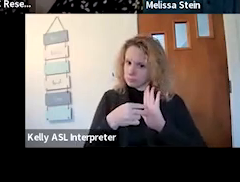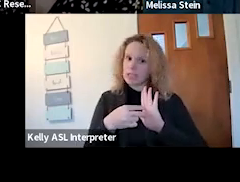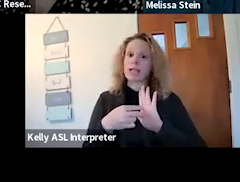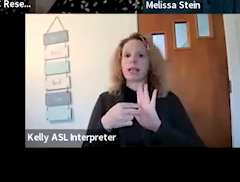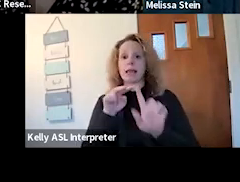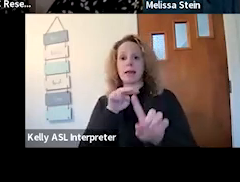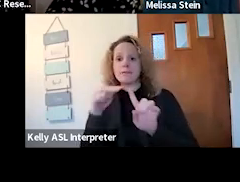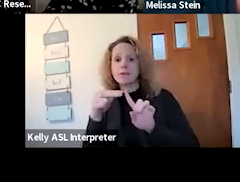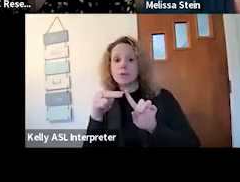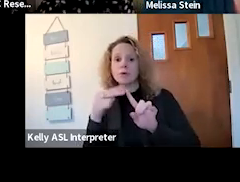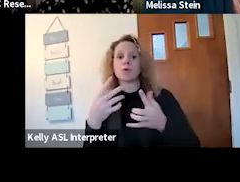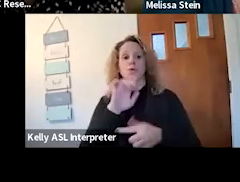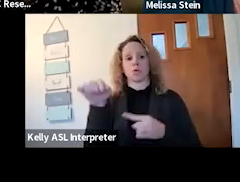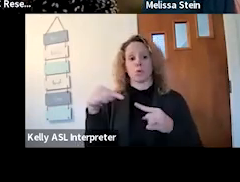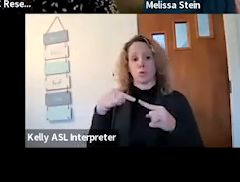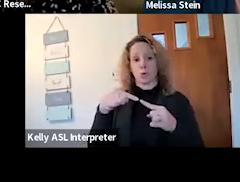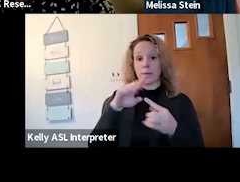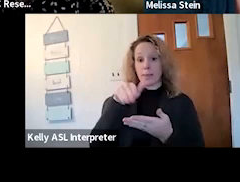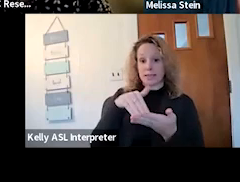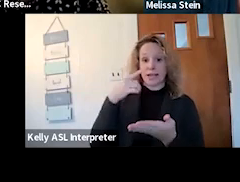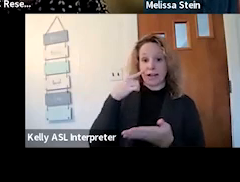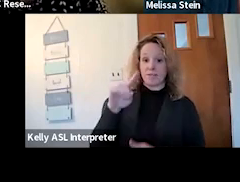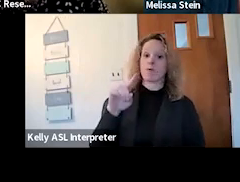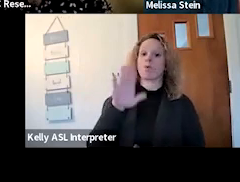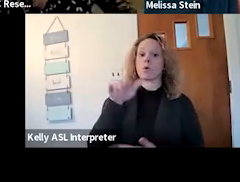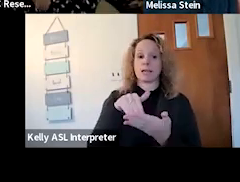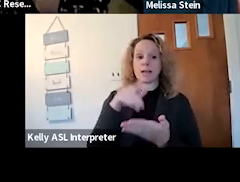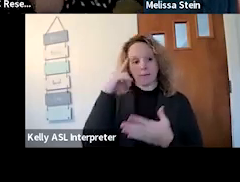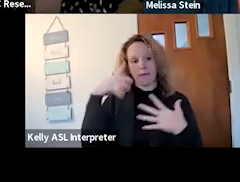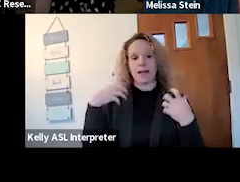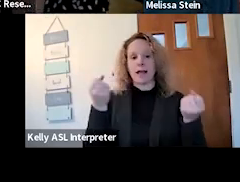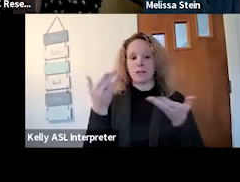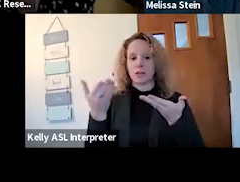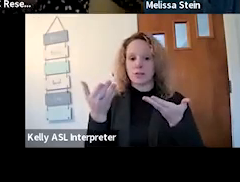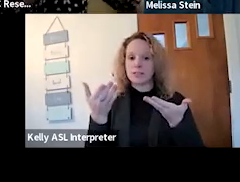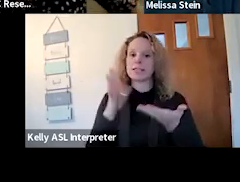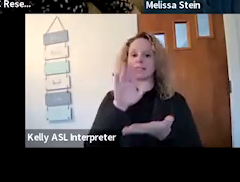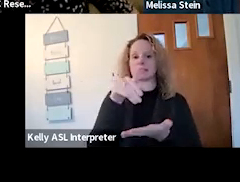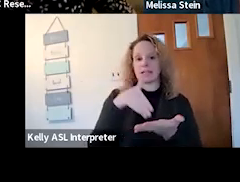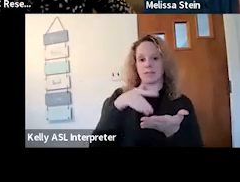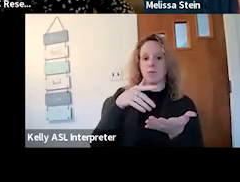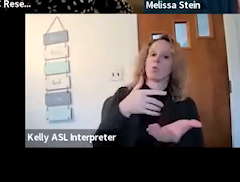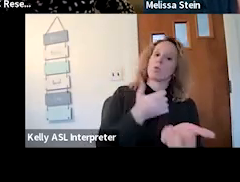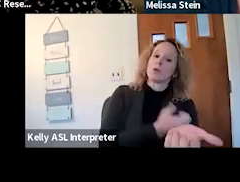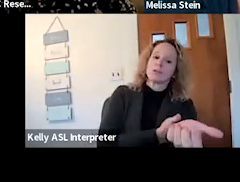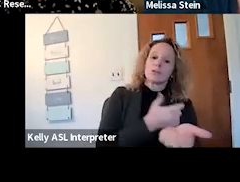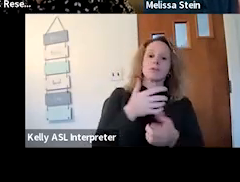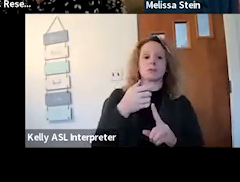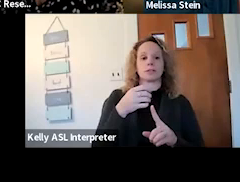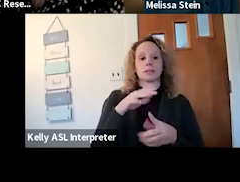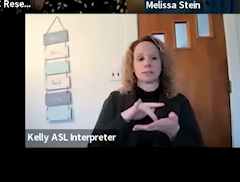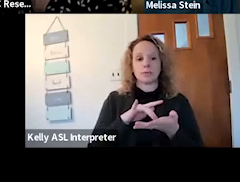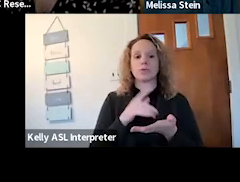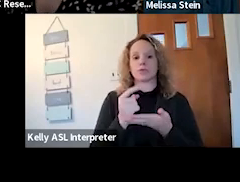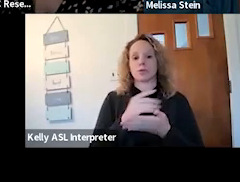opinions, or policies of the Center for Mental Health Services, the Center for Substance Abuse Treatment, the Substance Abuse and Mental Health Services